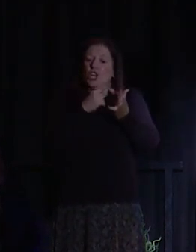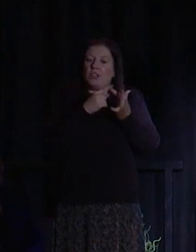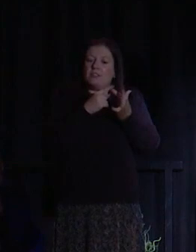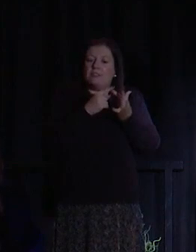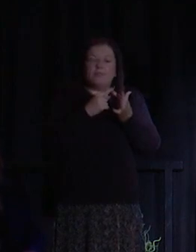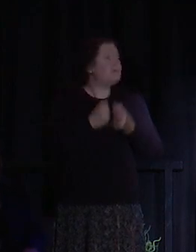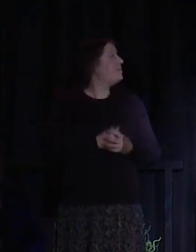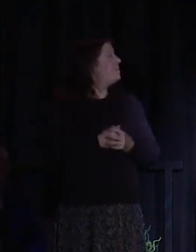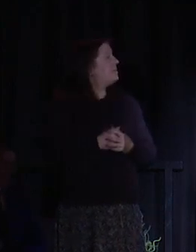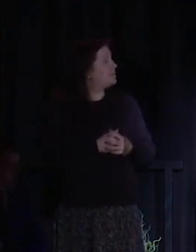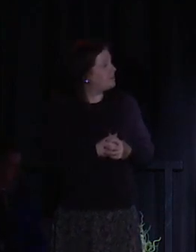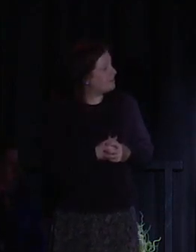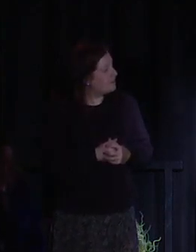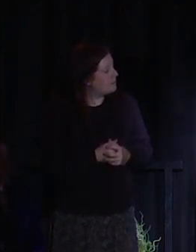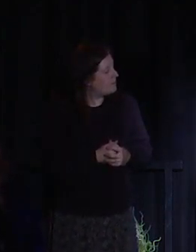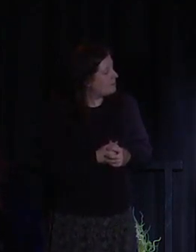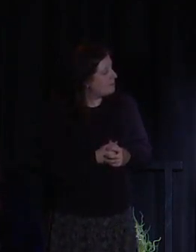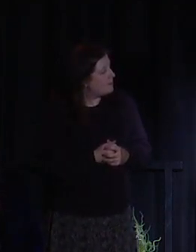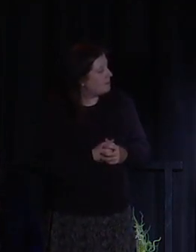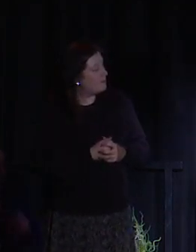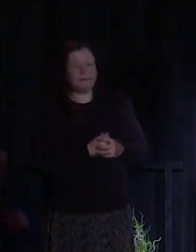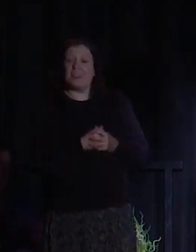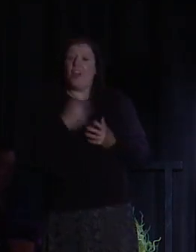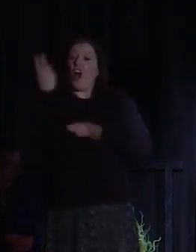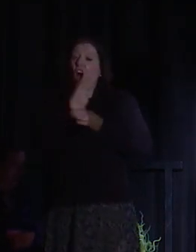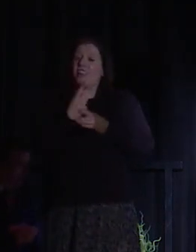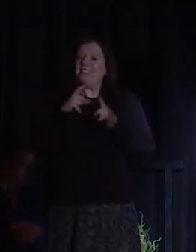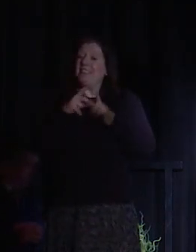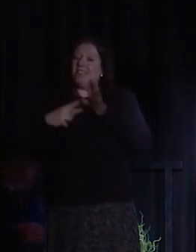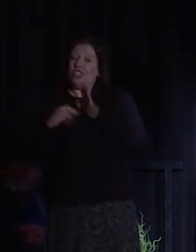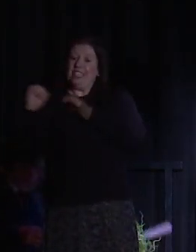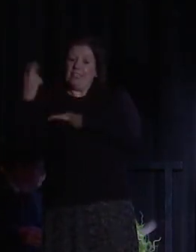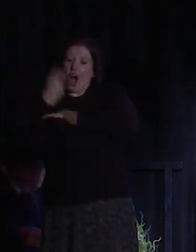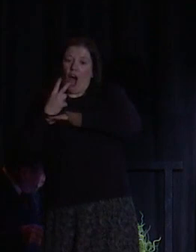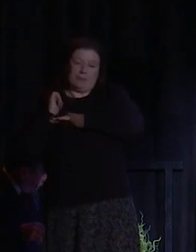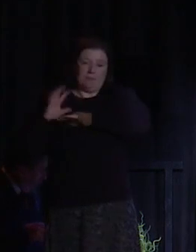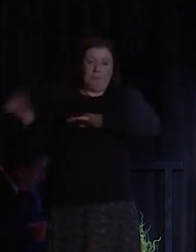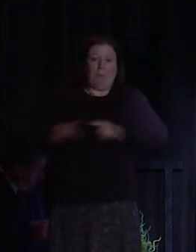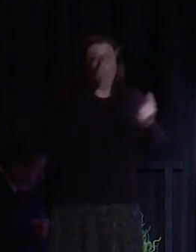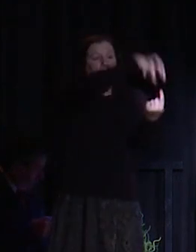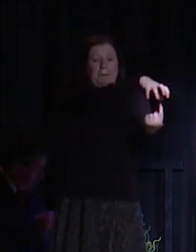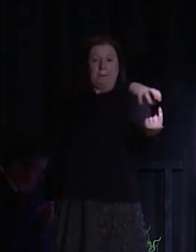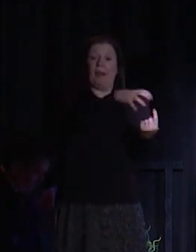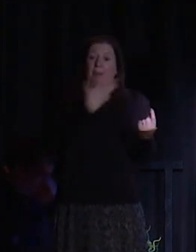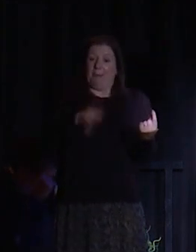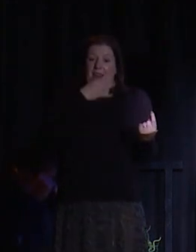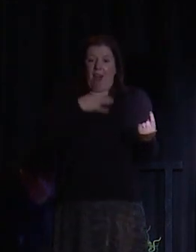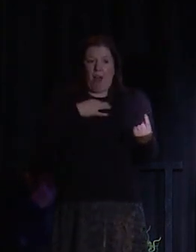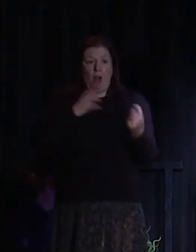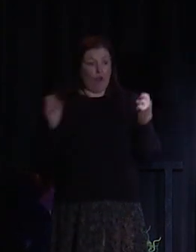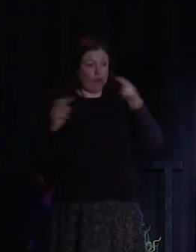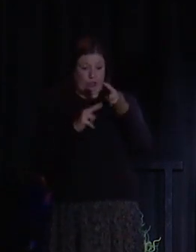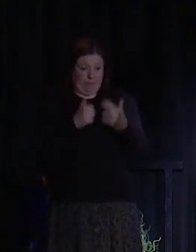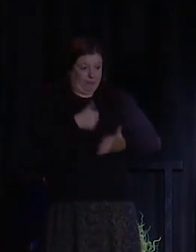Vinci kit. So they've been taking the Da Vinci kit all around places and communities in the city and hosting it. And they came to us and said, right, we've got this amazing